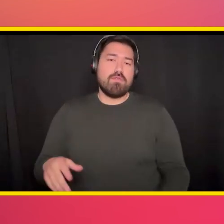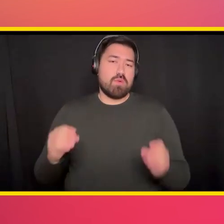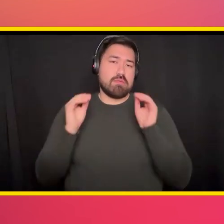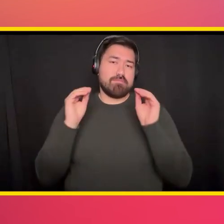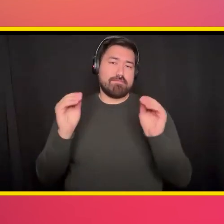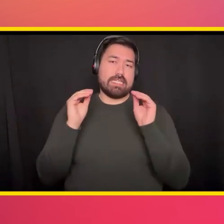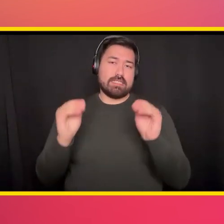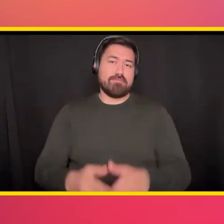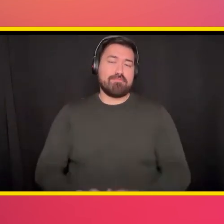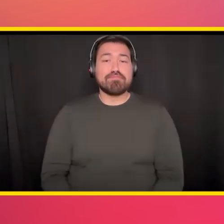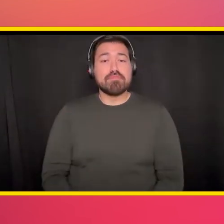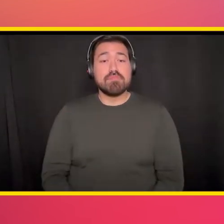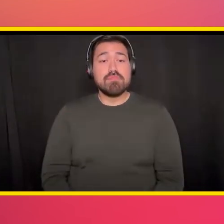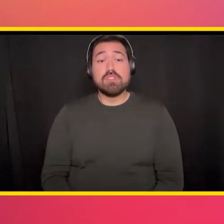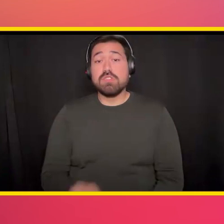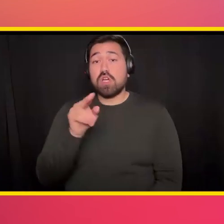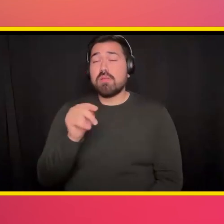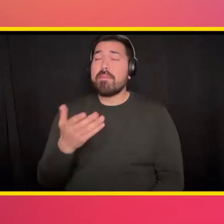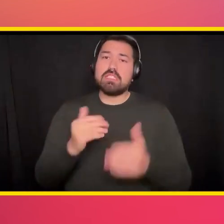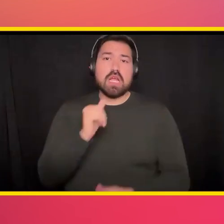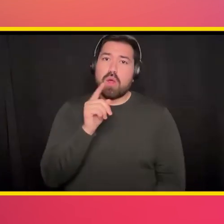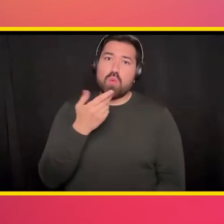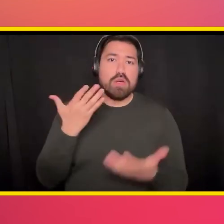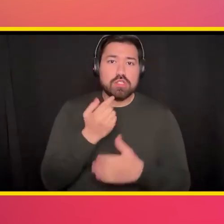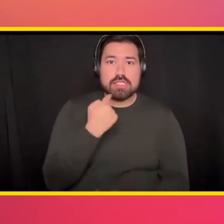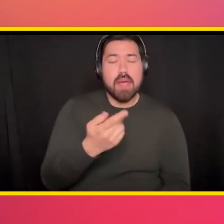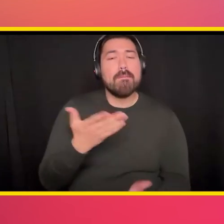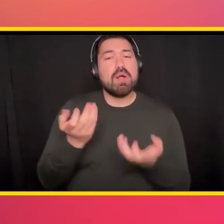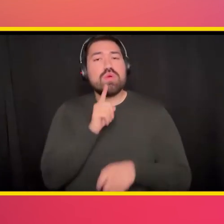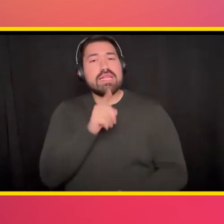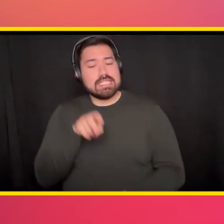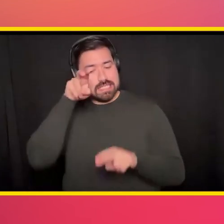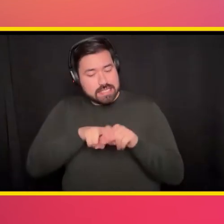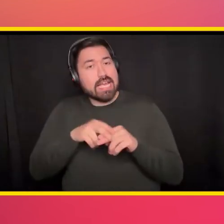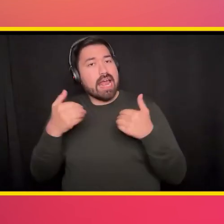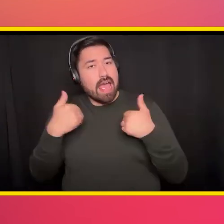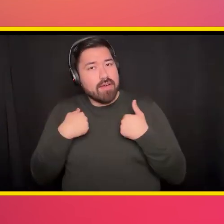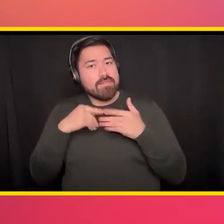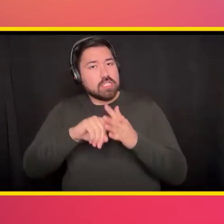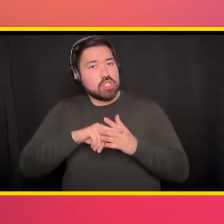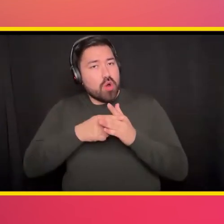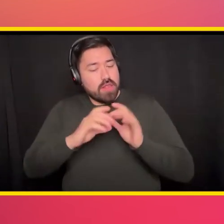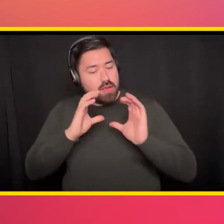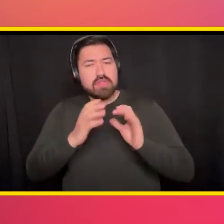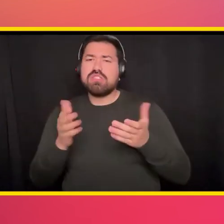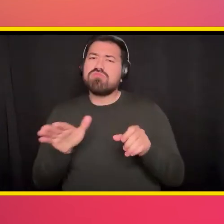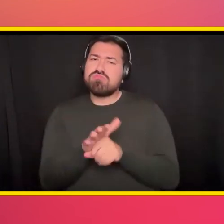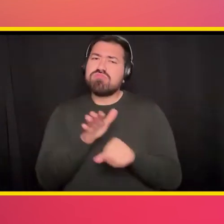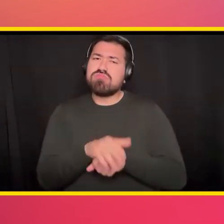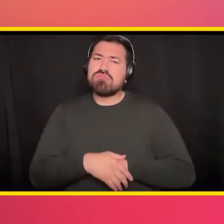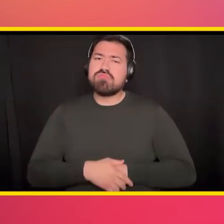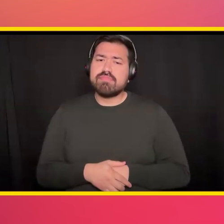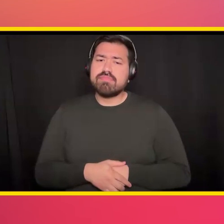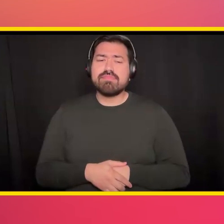I was just going to say, maybe it's not so much what you say as the fact that you're willing to sit and have the conversation, and maybe that's enough. Mm, As